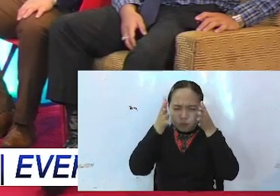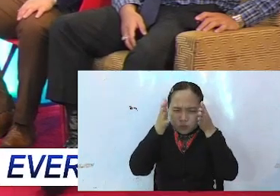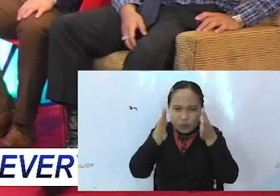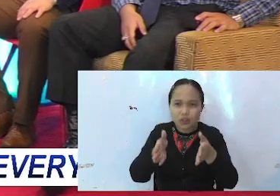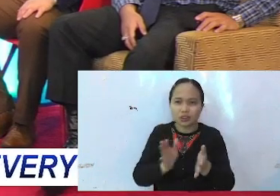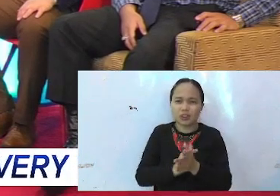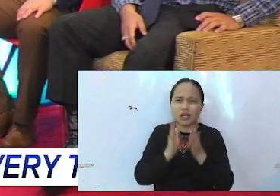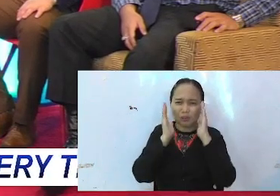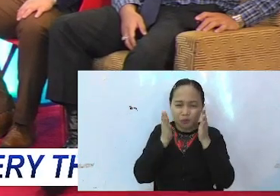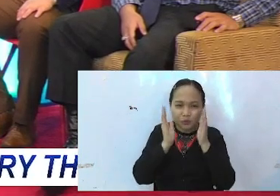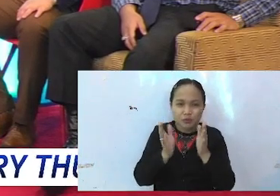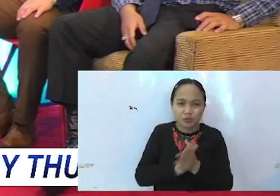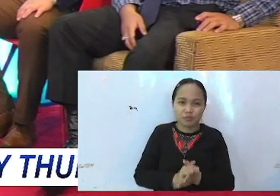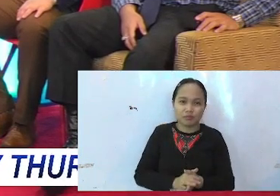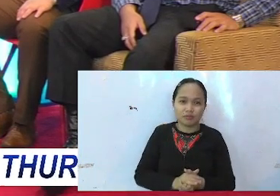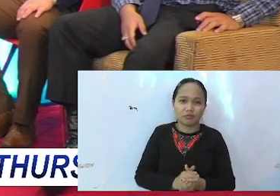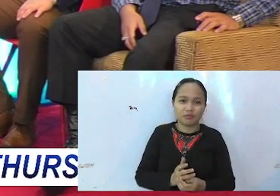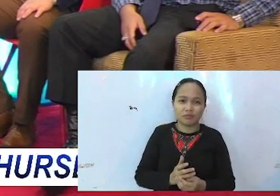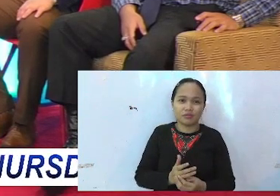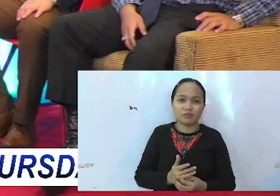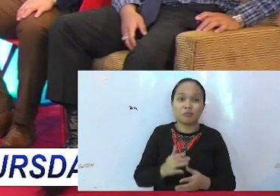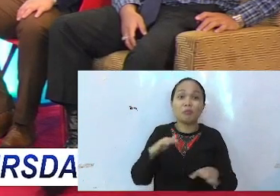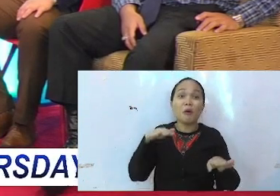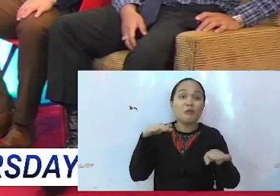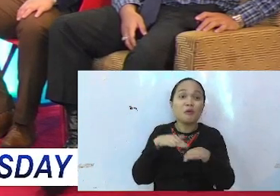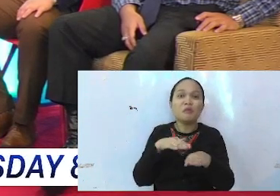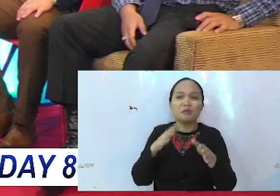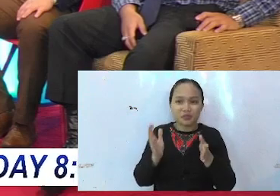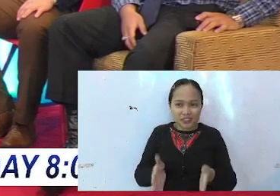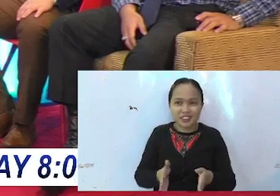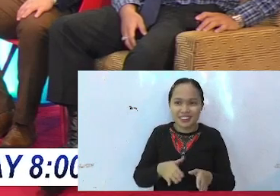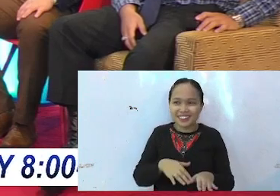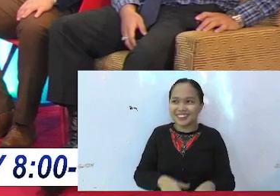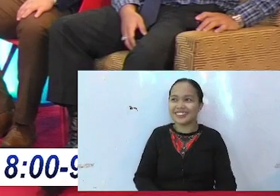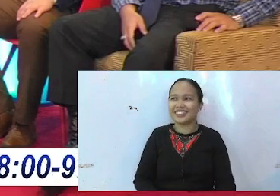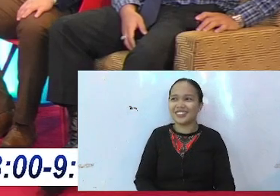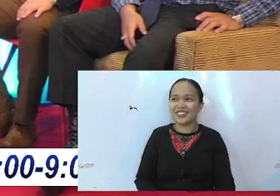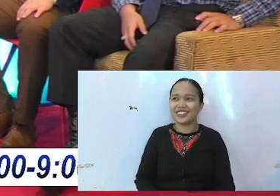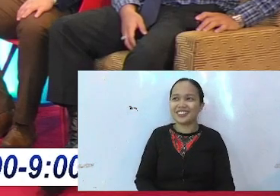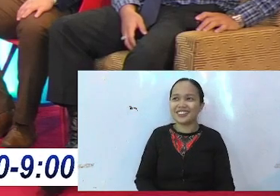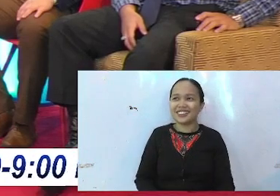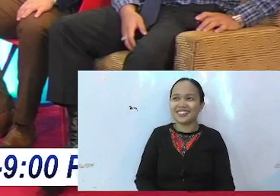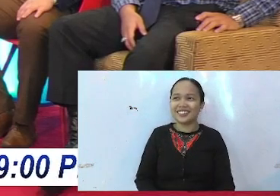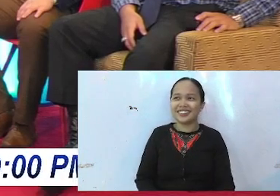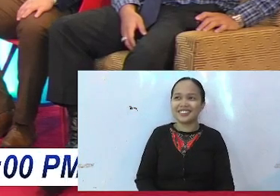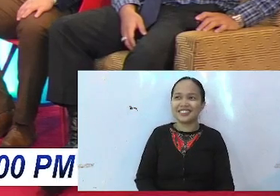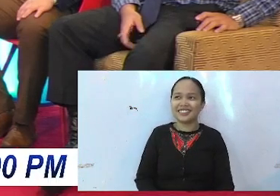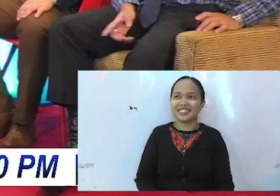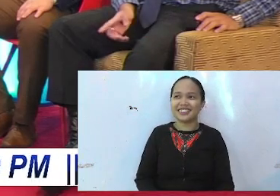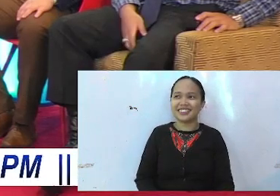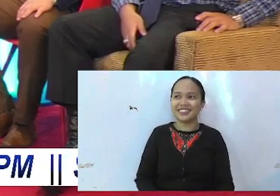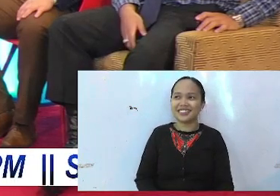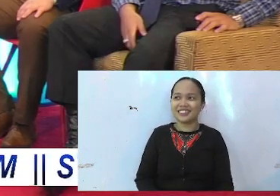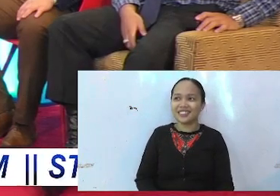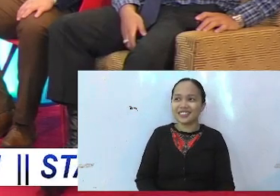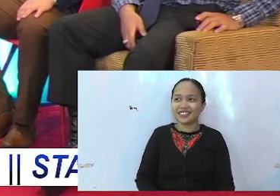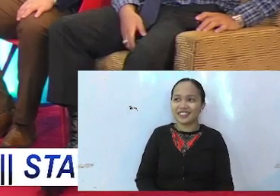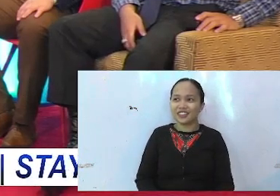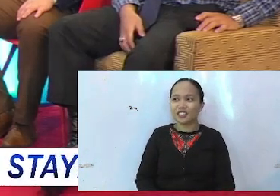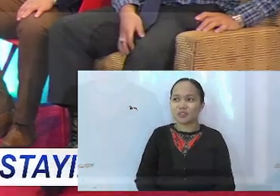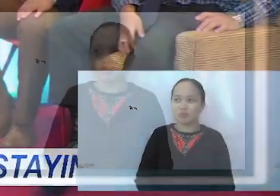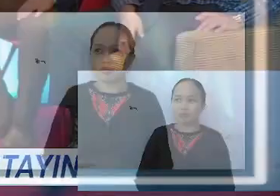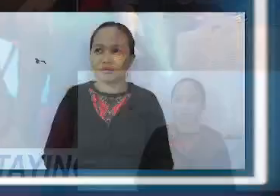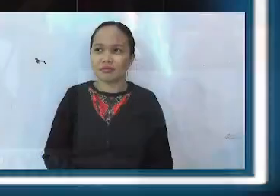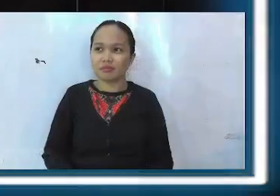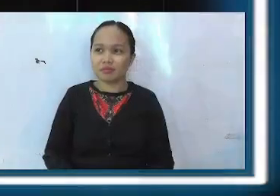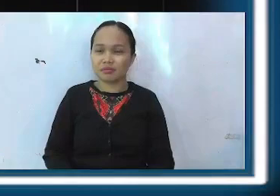make that clear. Go bumper, ahead. Not bouncers. Huh? Bumper. Did I say bouncer? Yeah. Bouncer, no. But seriously, it bumps you. Yeah,